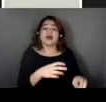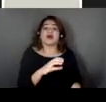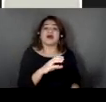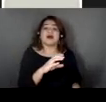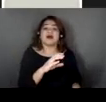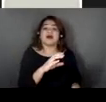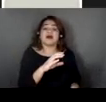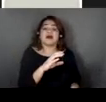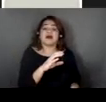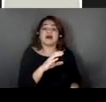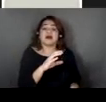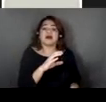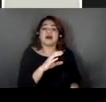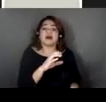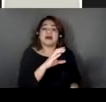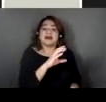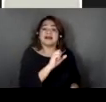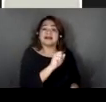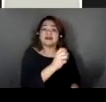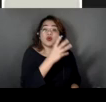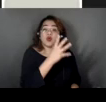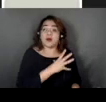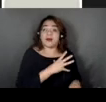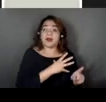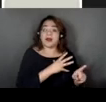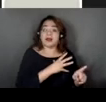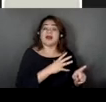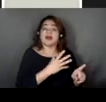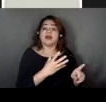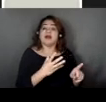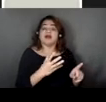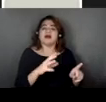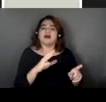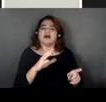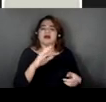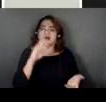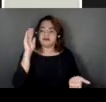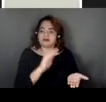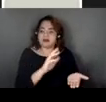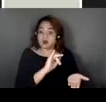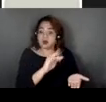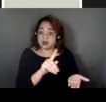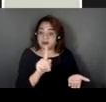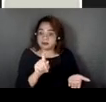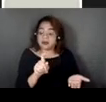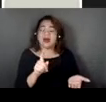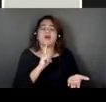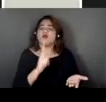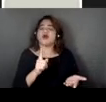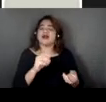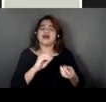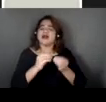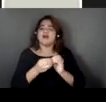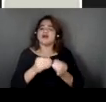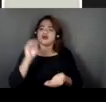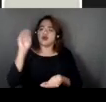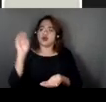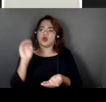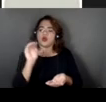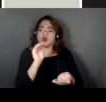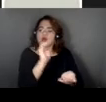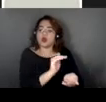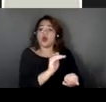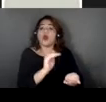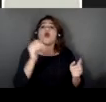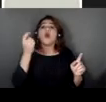how does that risk specifically apply to this child. But many of the things that are put forward as